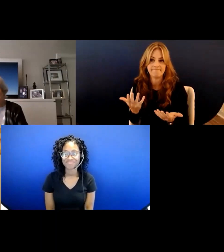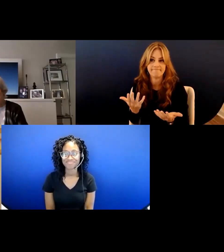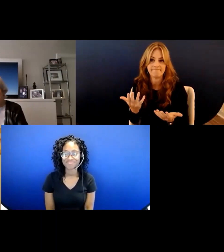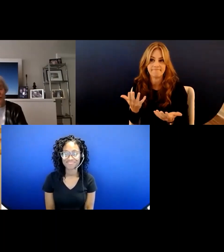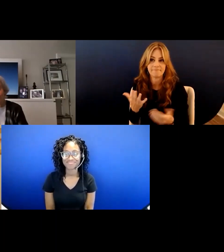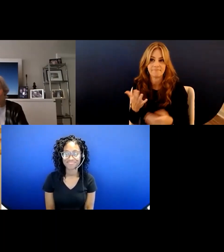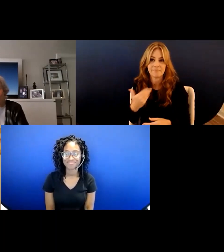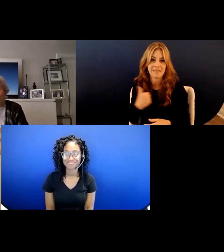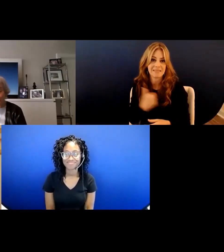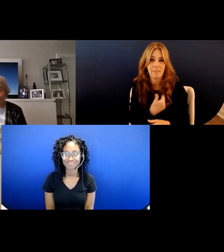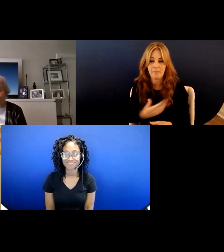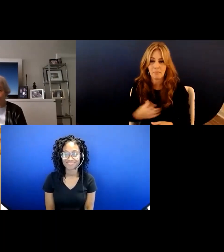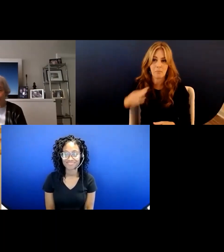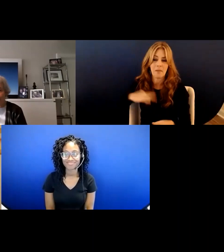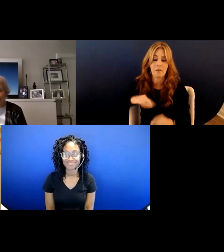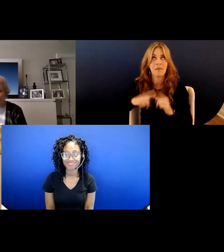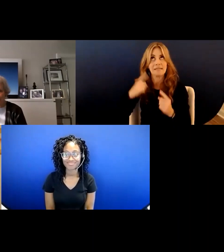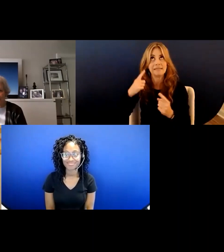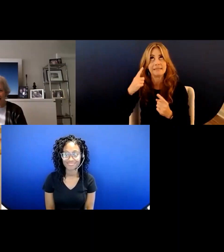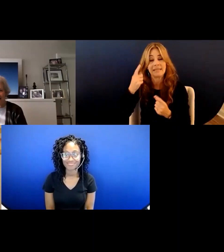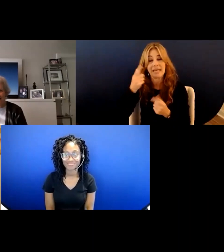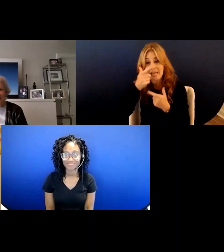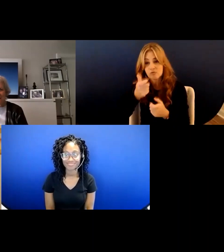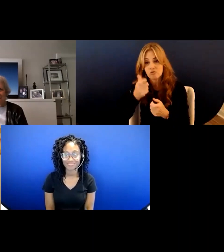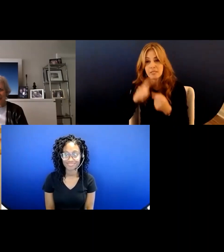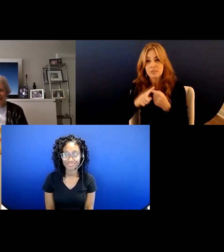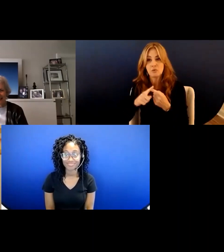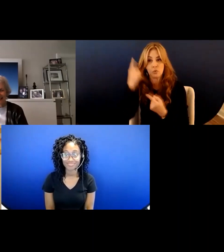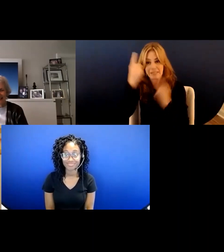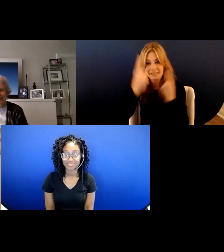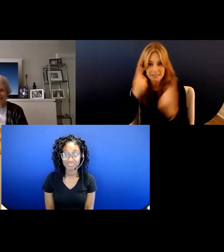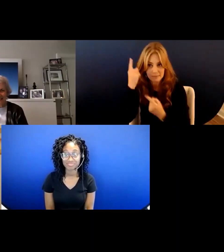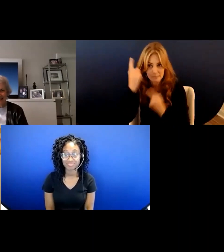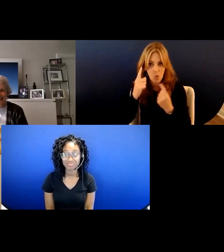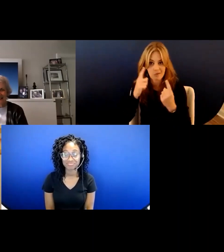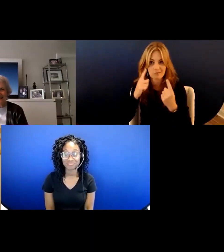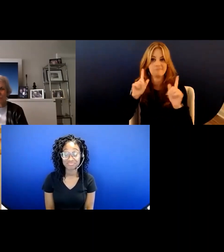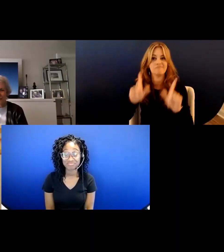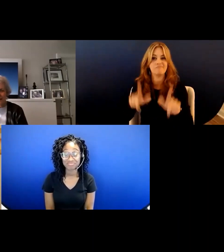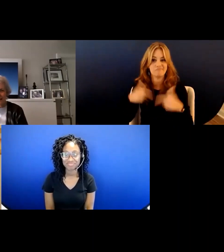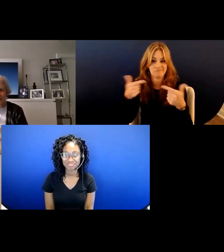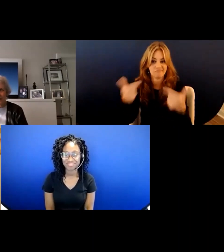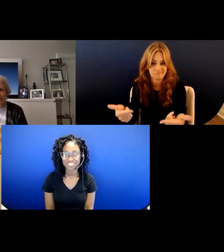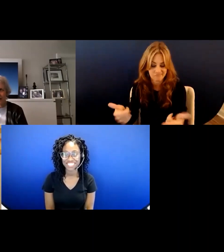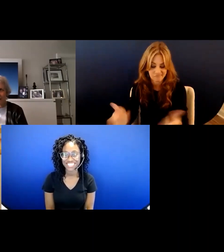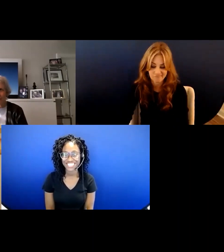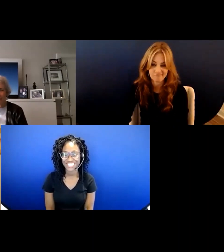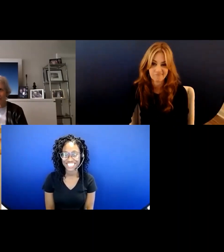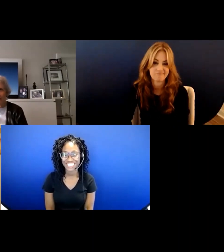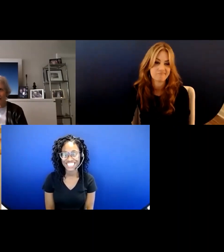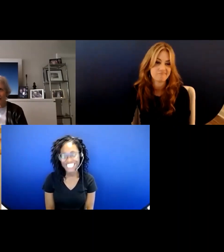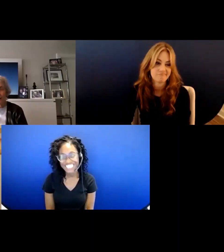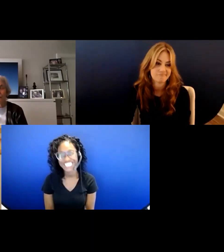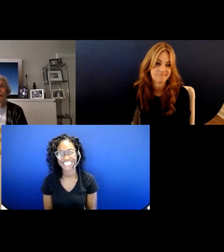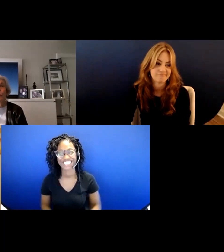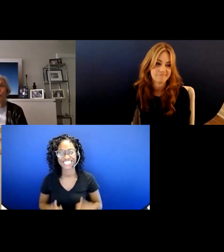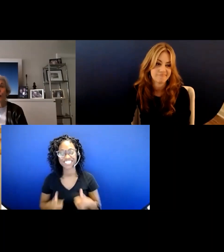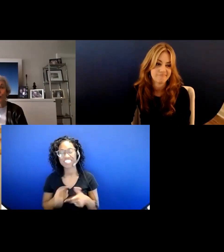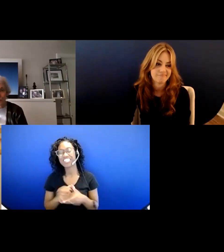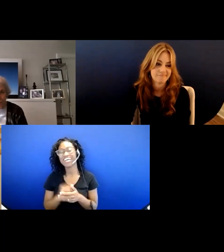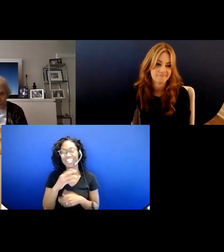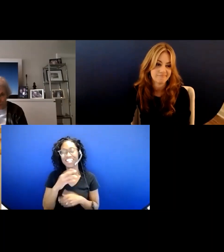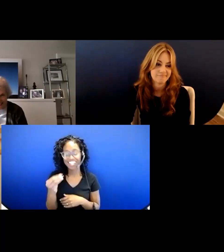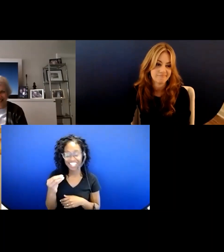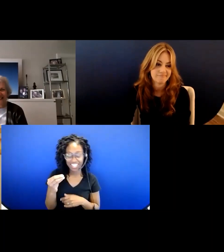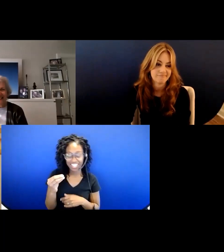member benefit. It's an interesting thing to explore, I suppose, but it wasn't, at least wasn't in the in V1